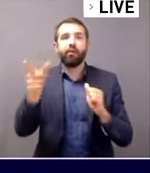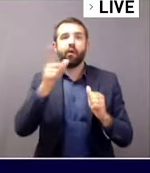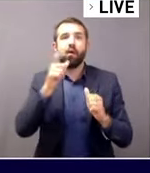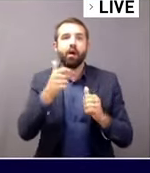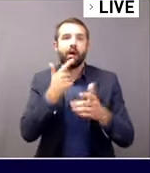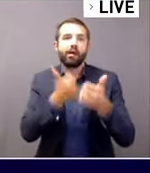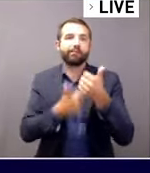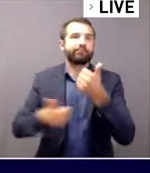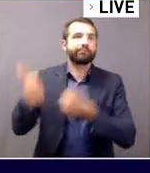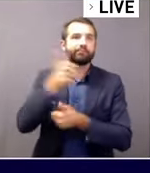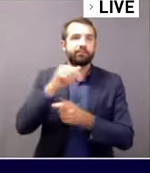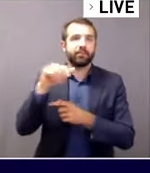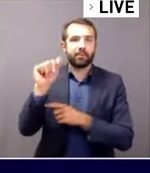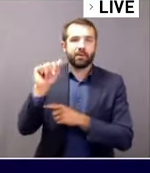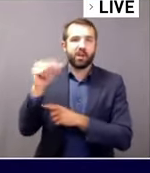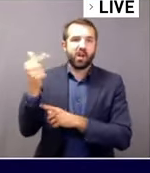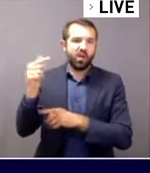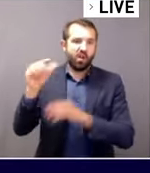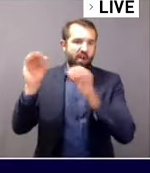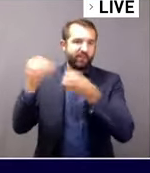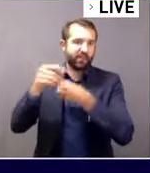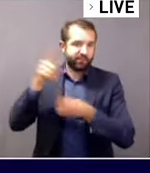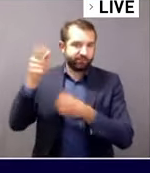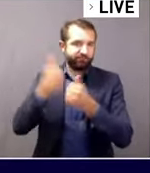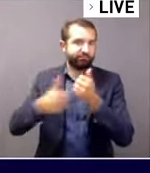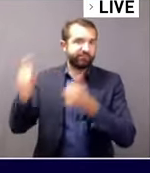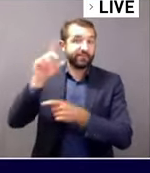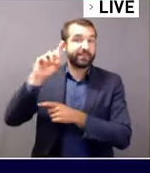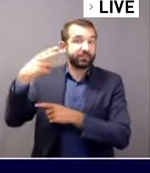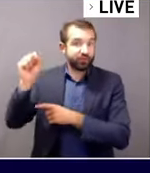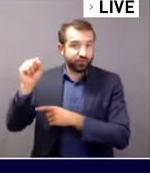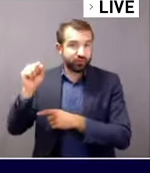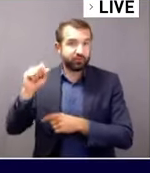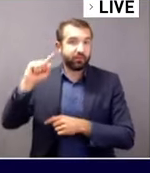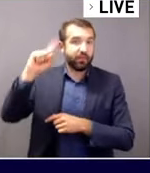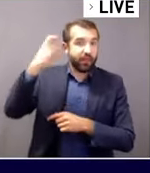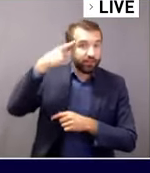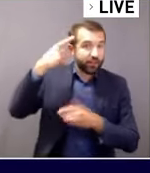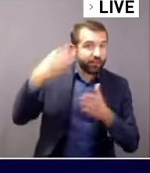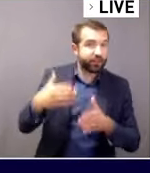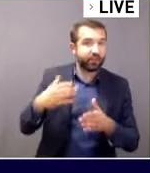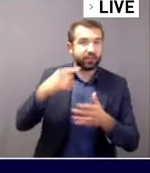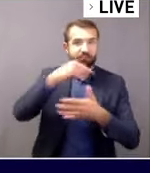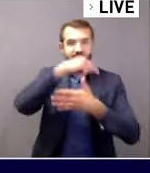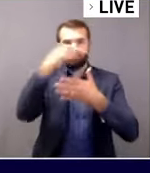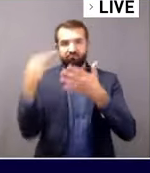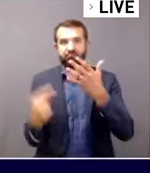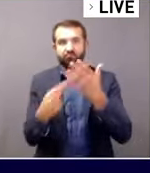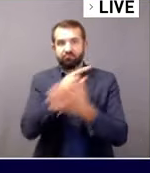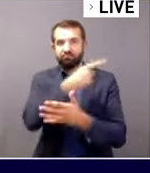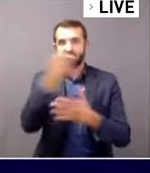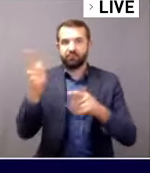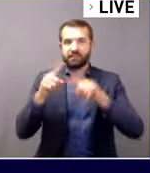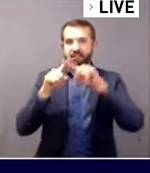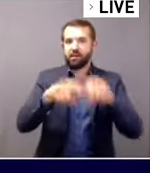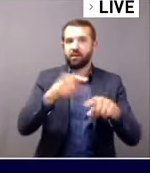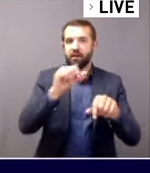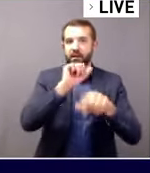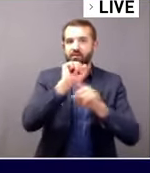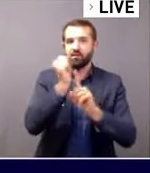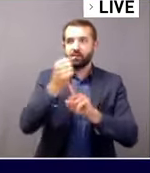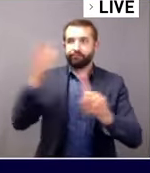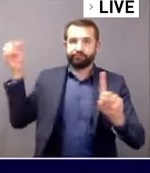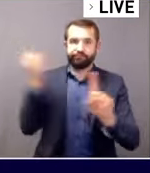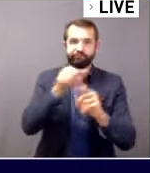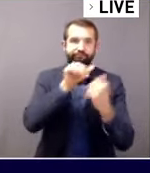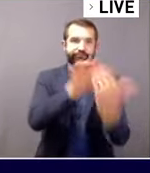office, some, as you noted, with DHHS, some with the governor's office itself, depending on the situation. Depending on what we